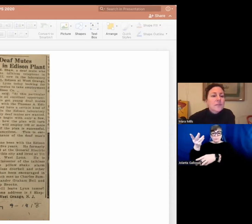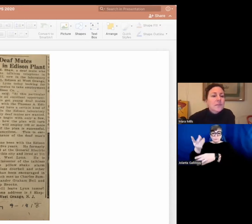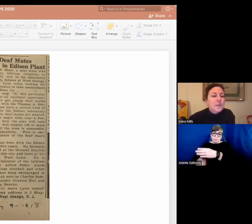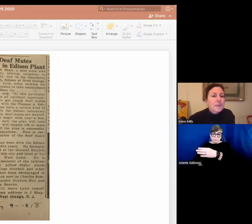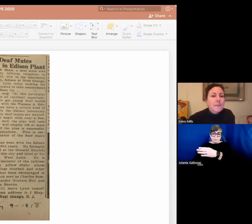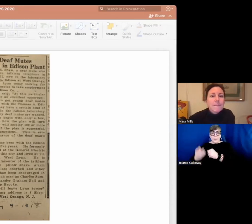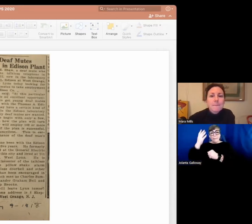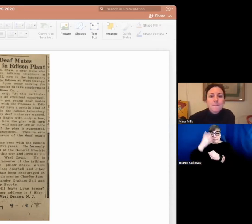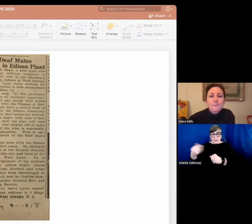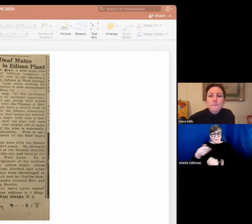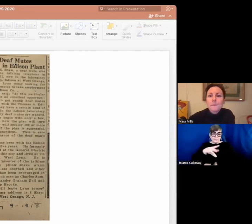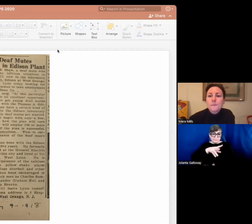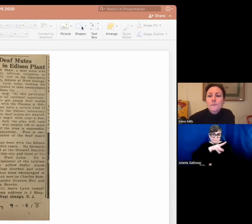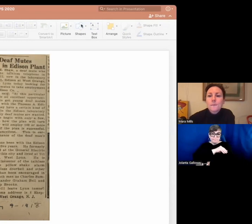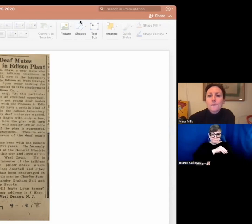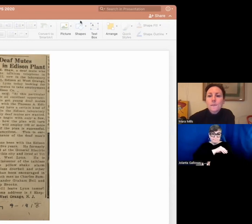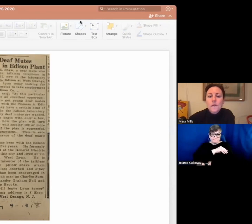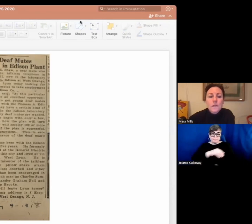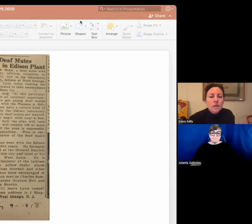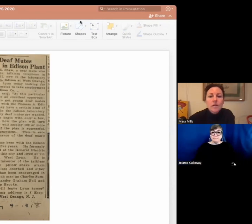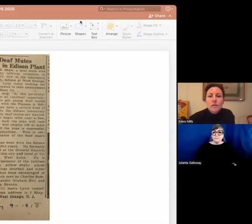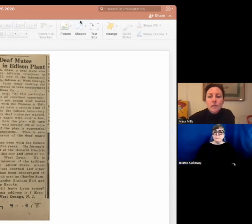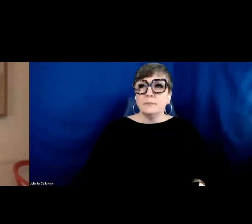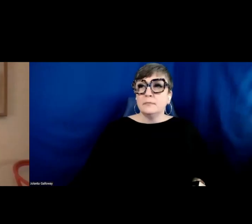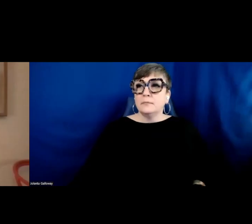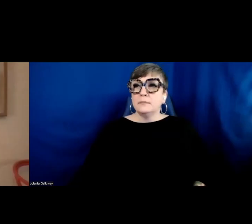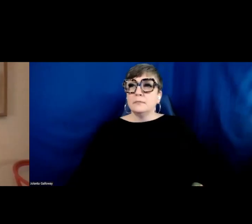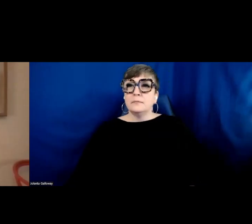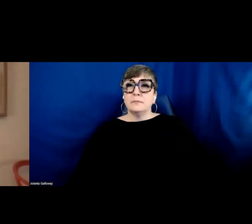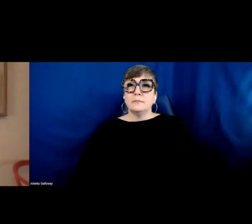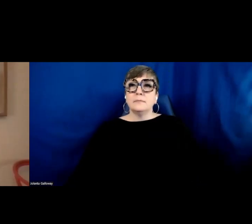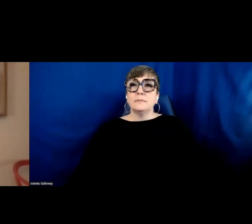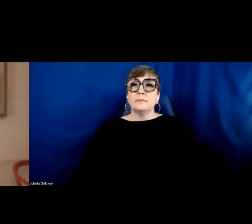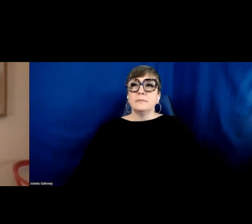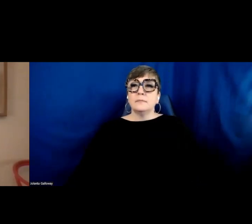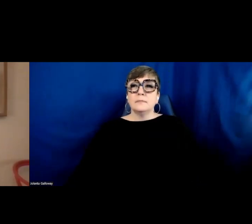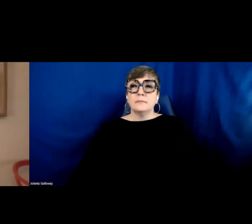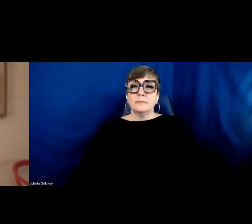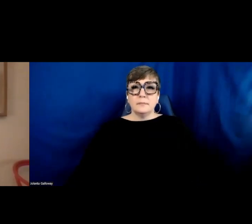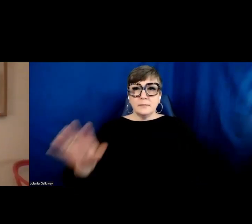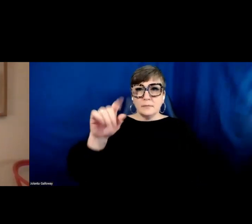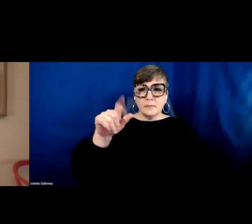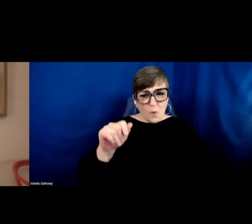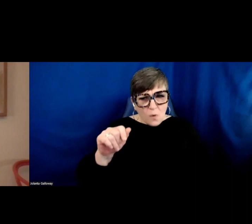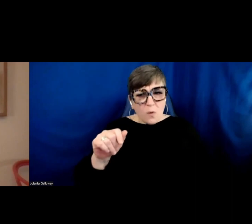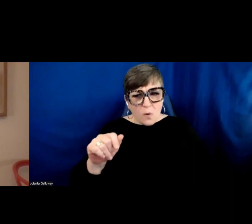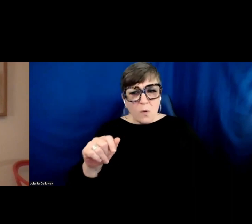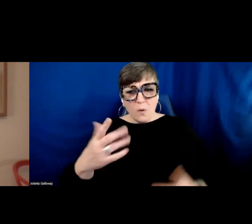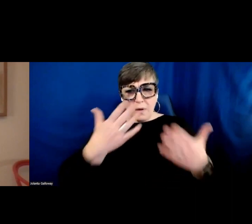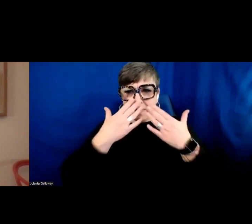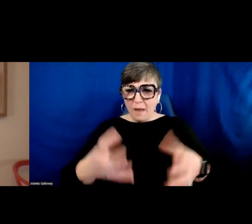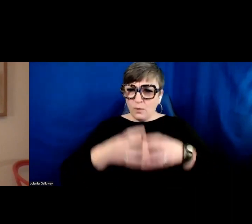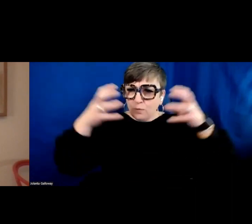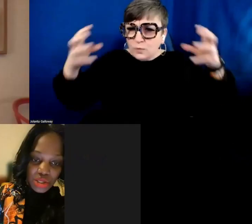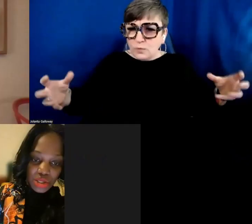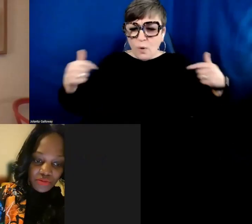you so much mara i'm so inspired by that and as a person with a disability